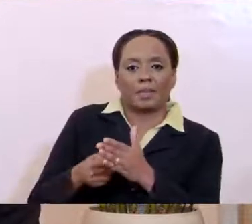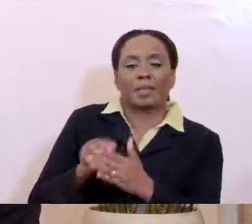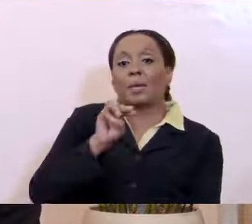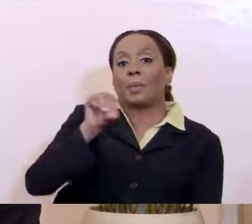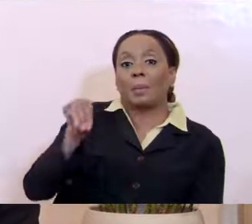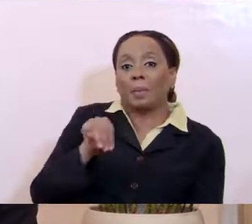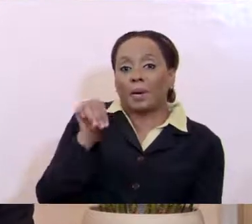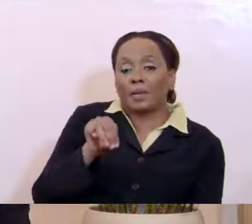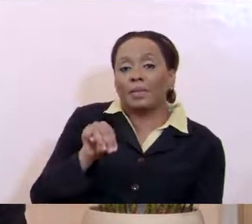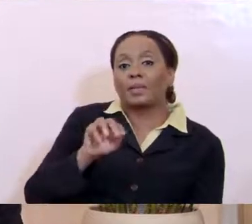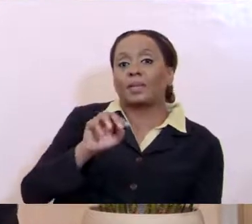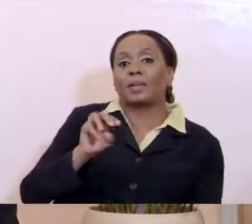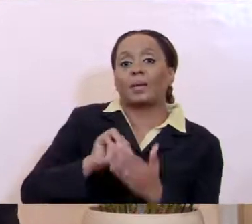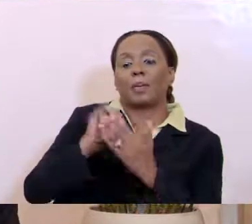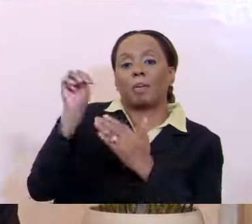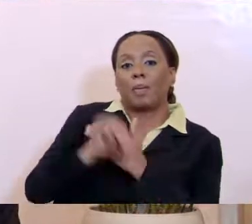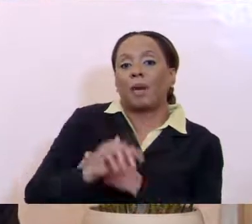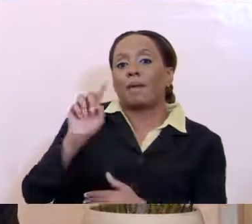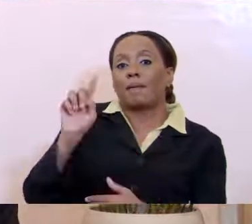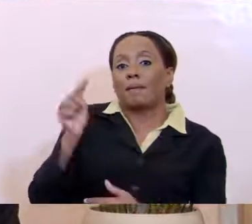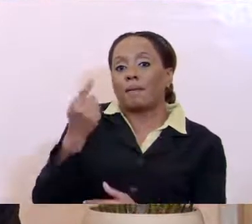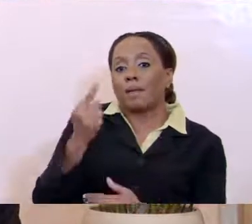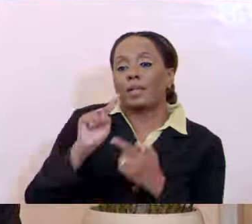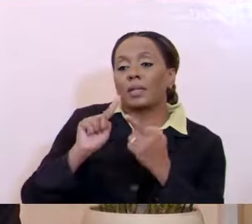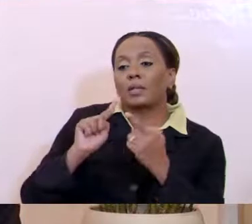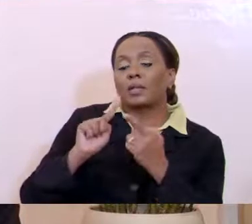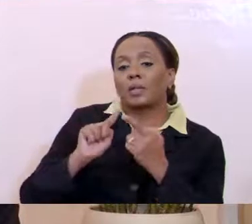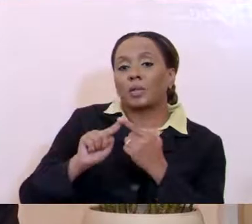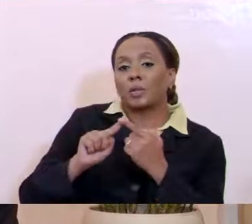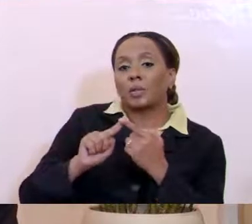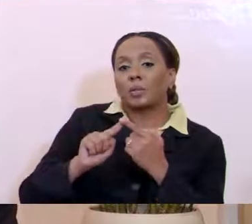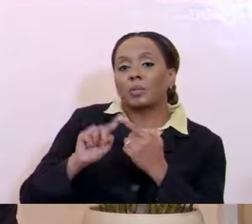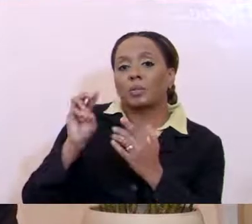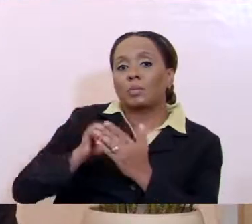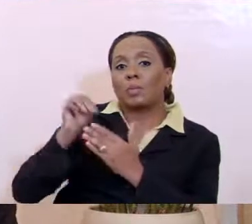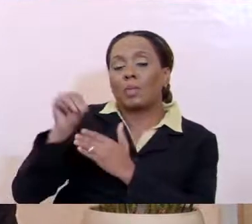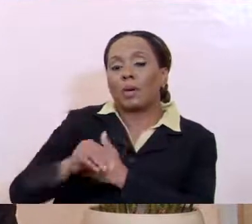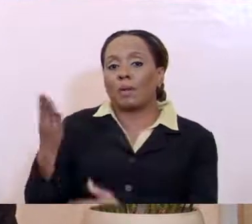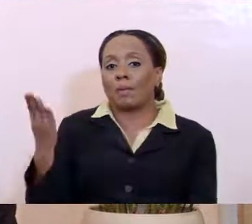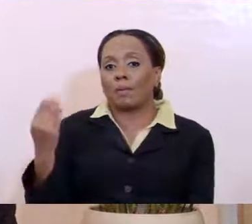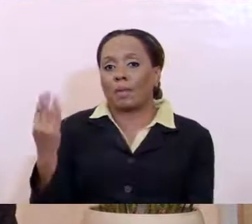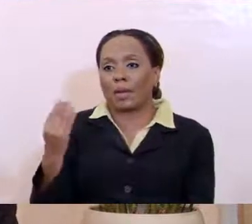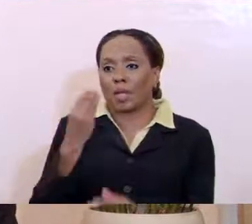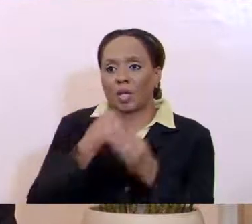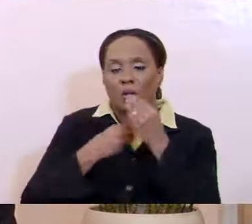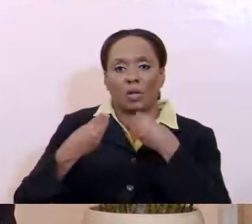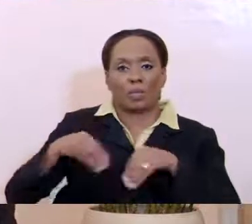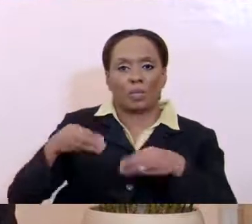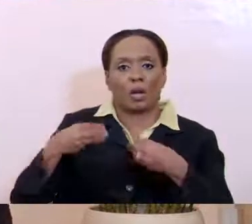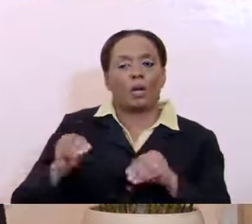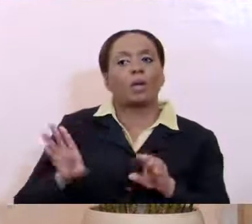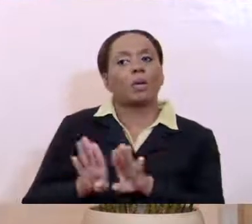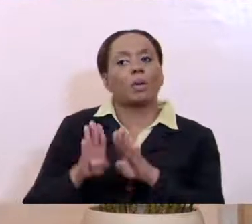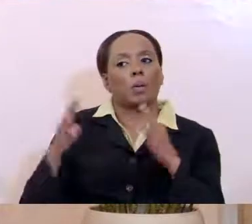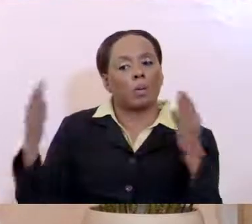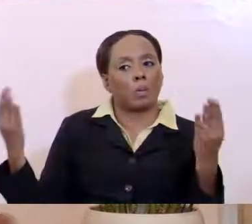March straight through to the 14th of March, supermarkets will be able to operate as they operated